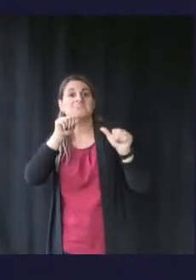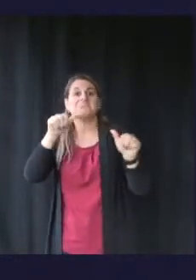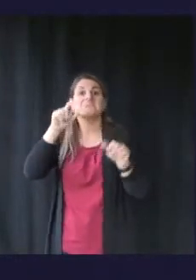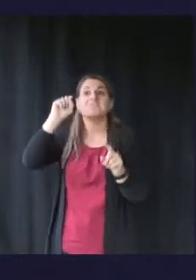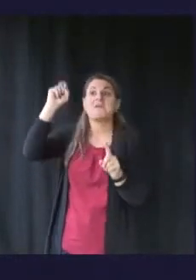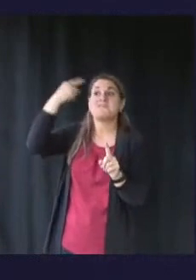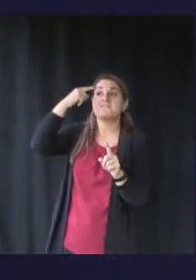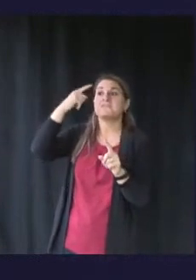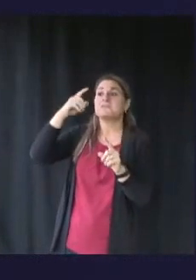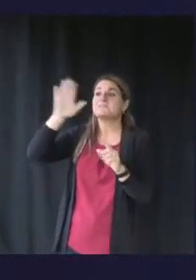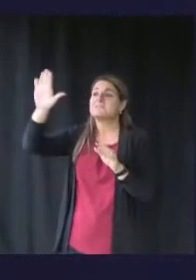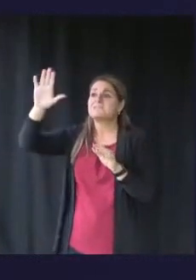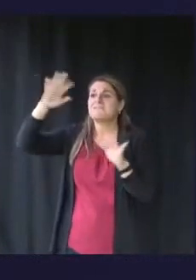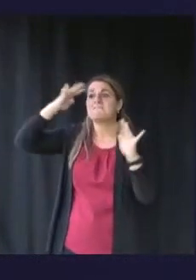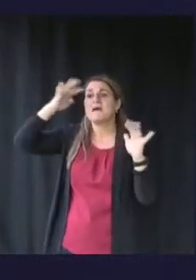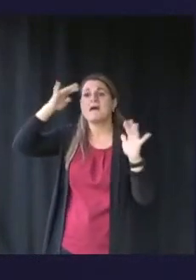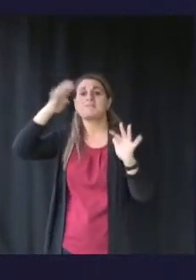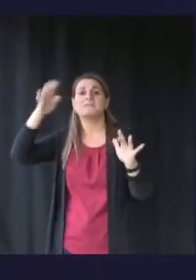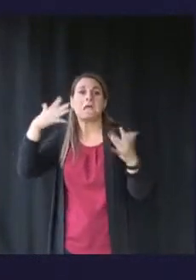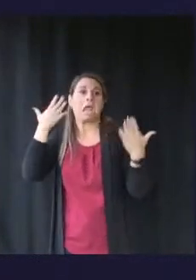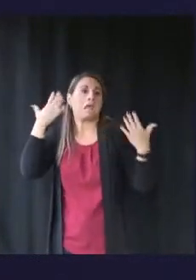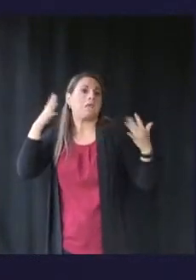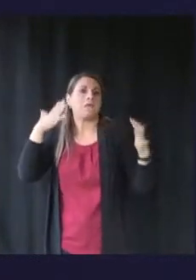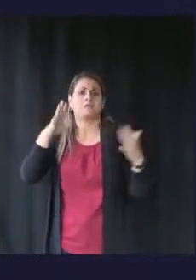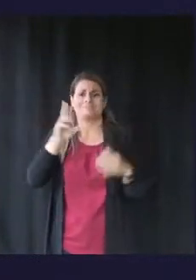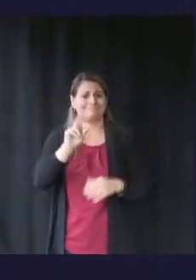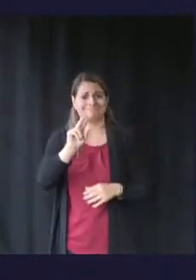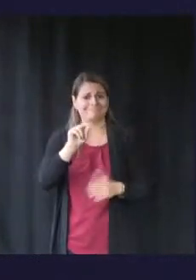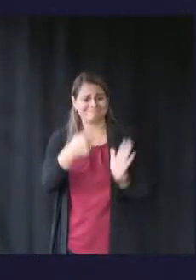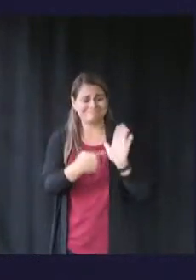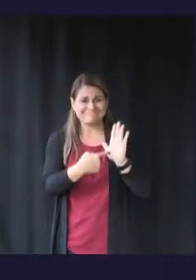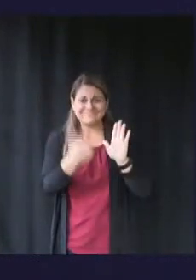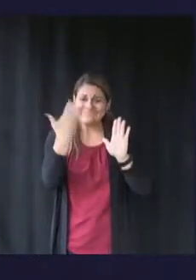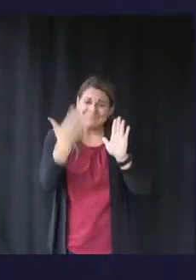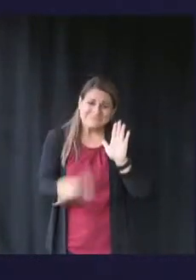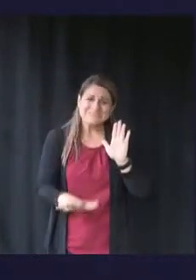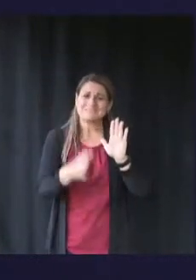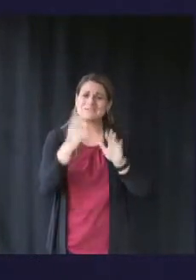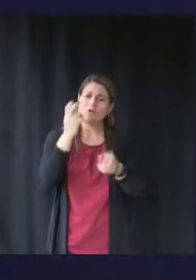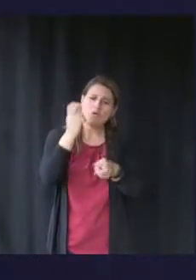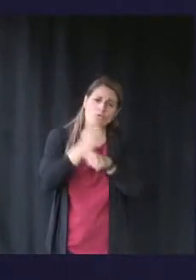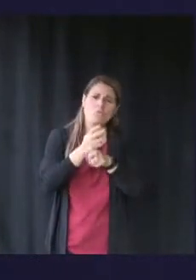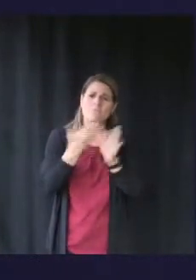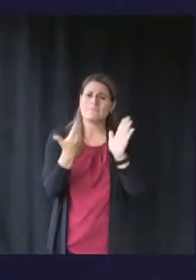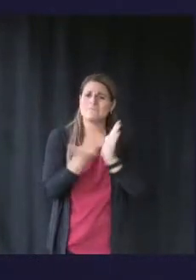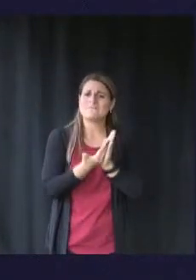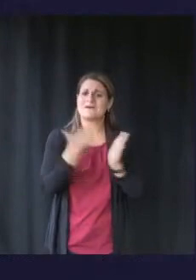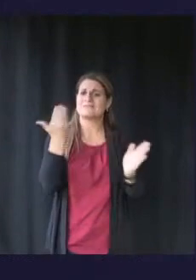feign ignorance. To deal with the past, you must face the truth.